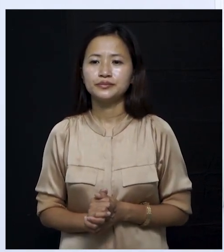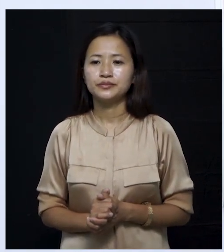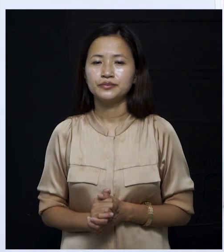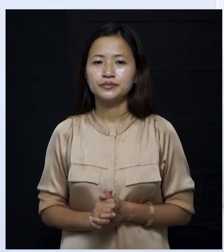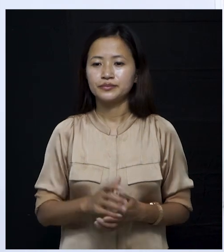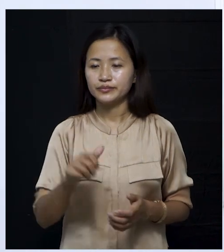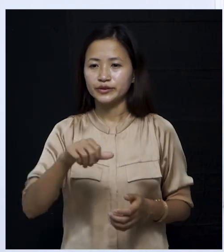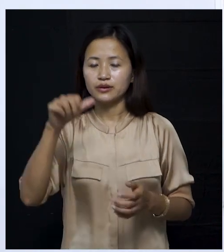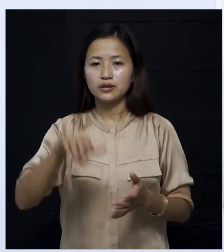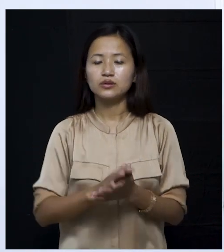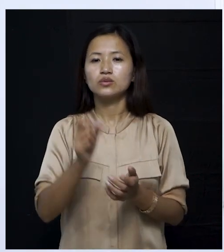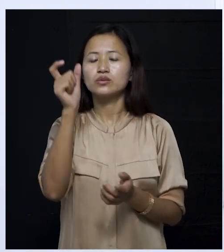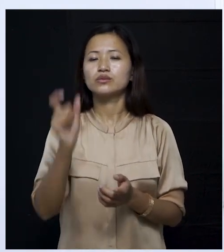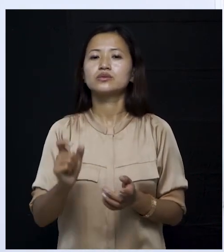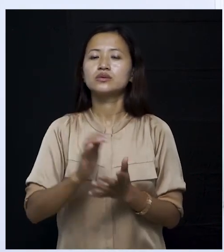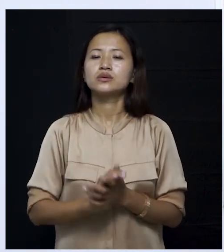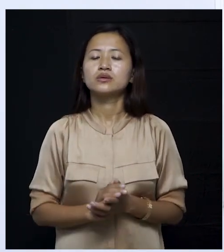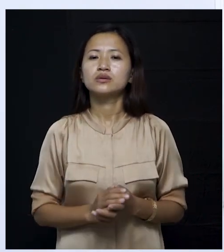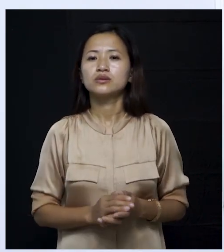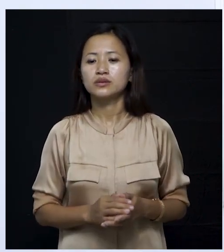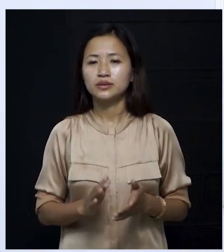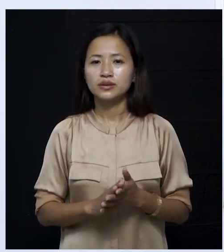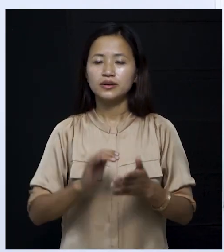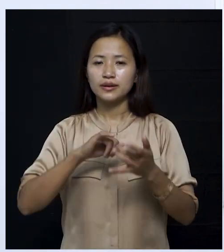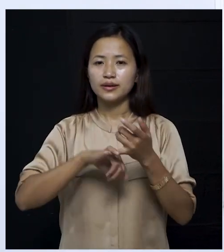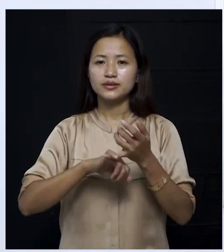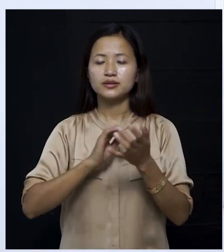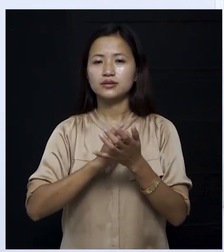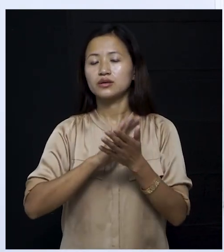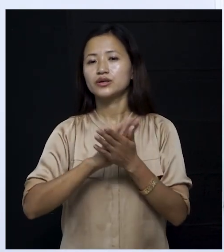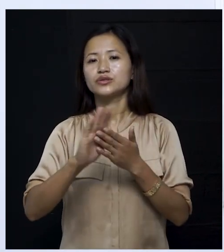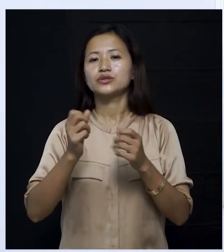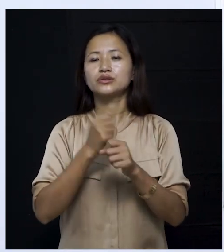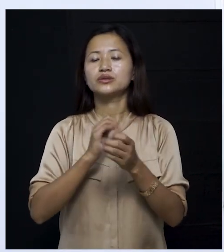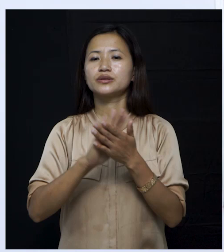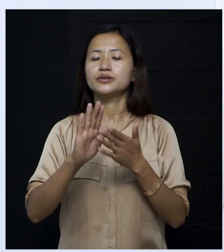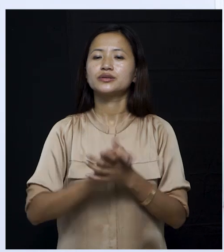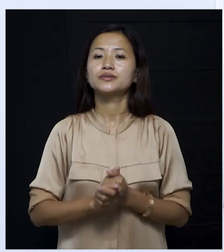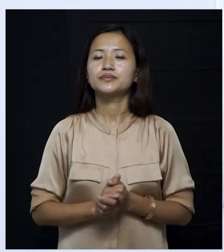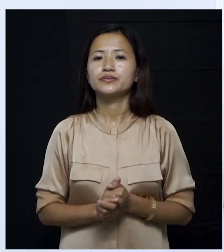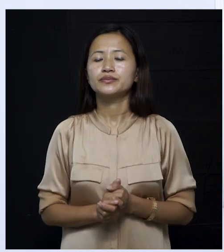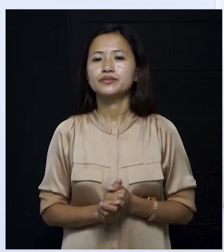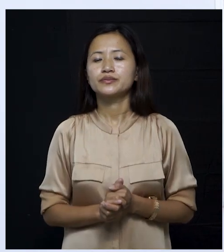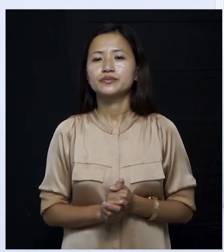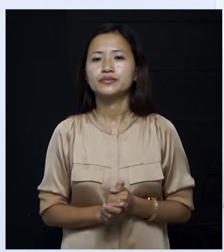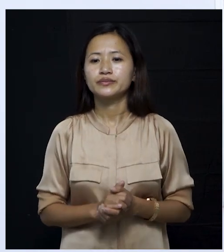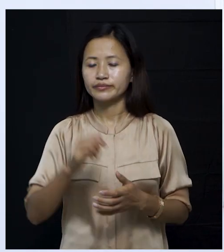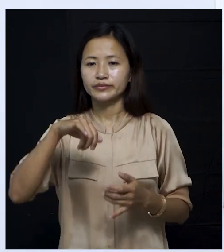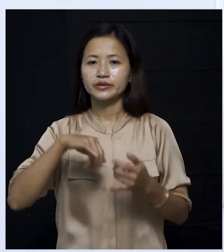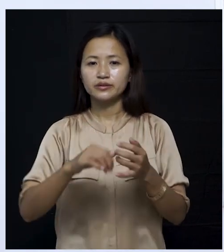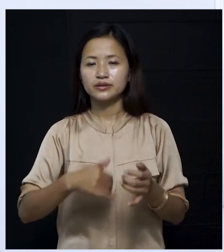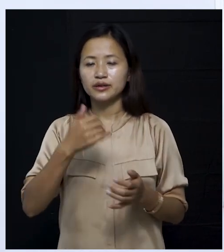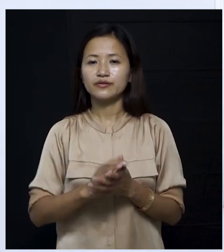In other words, we also call it as the SHGS, isn't it? And this self-help group, nowadays, it